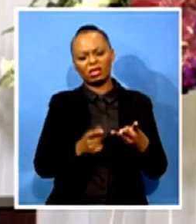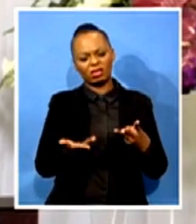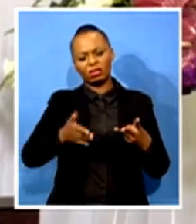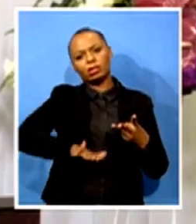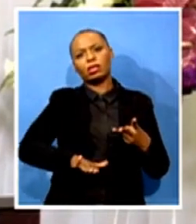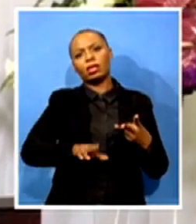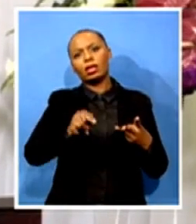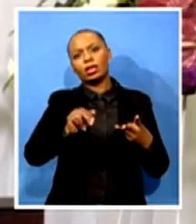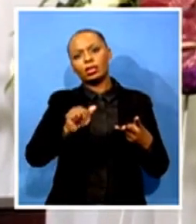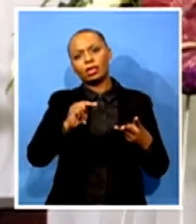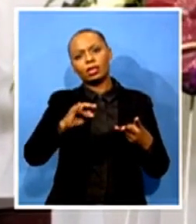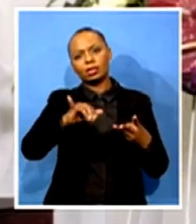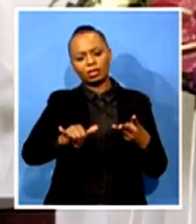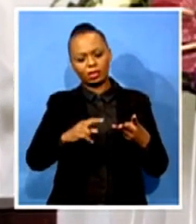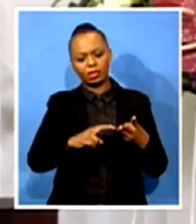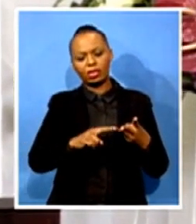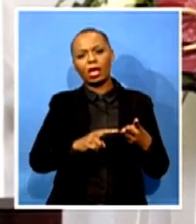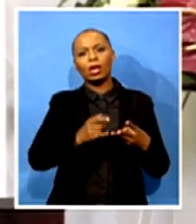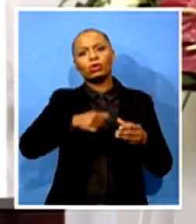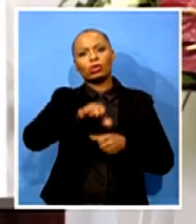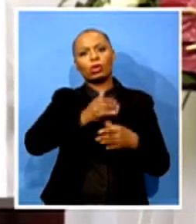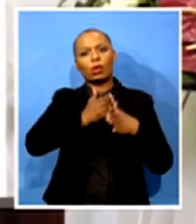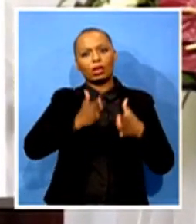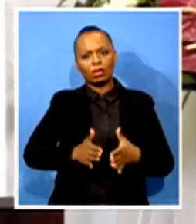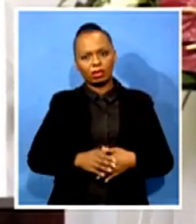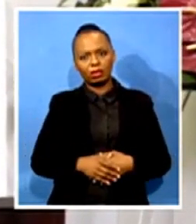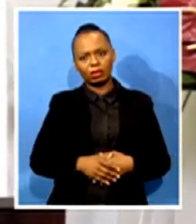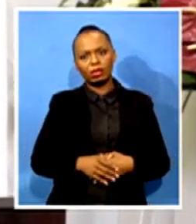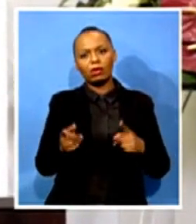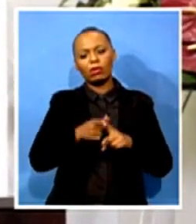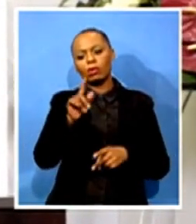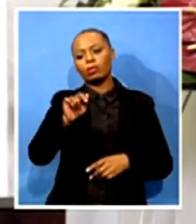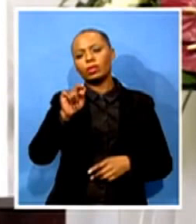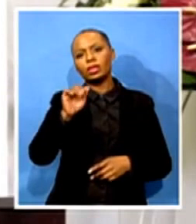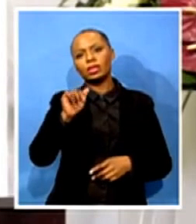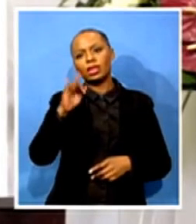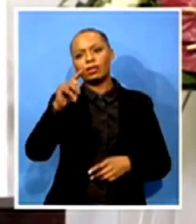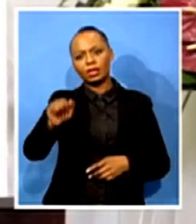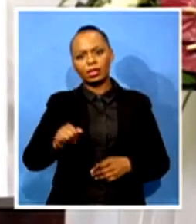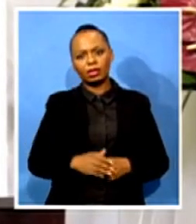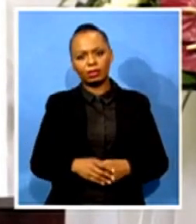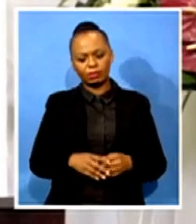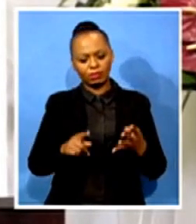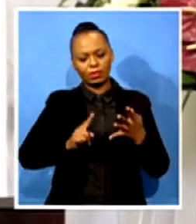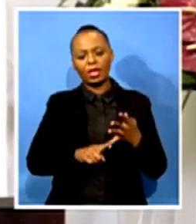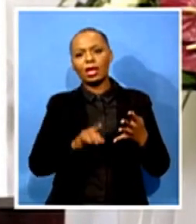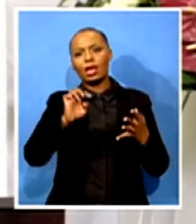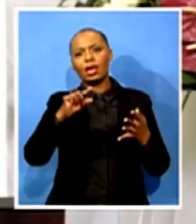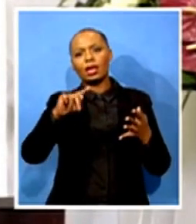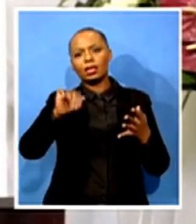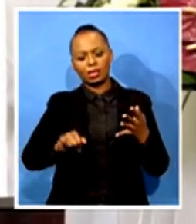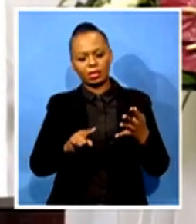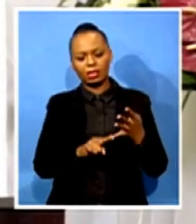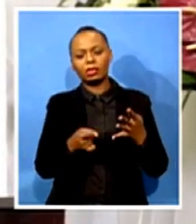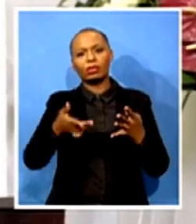worker, Yakwatafta, Edna Mbesa, who has just passed, may her soul